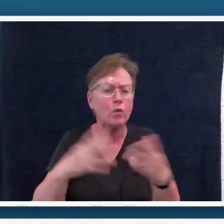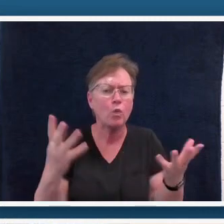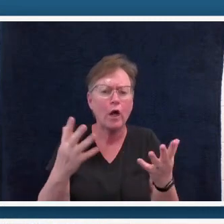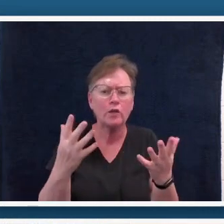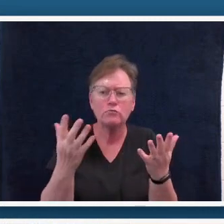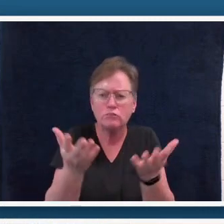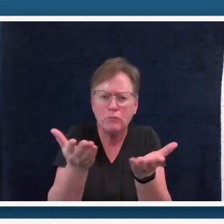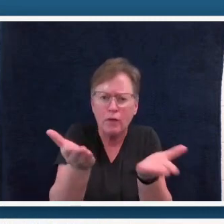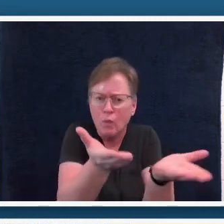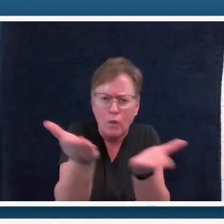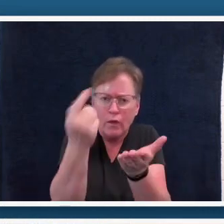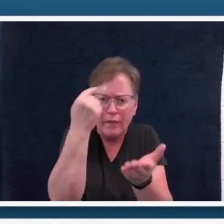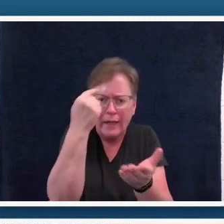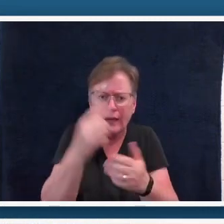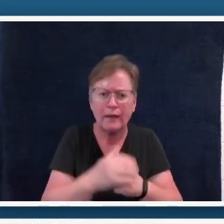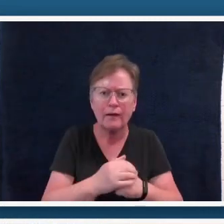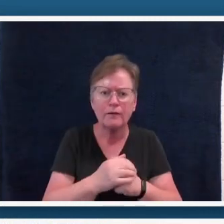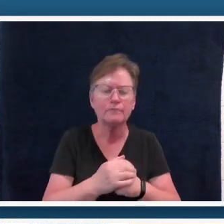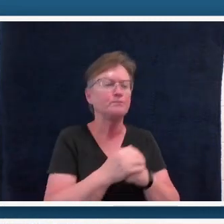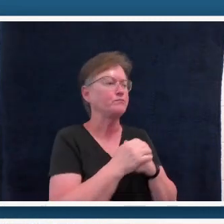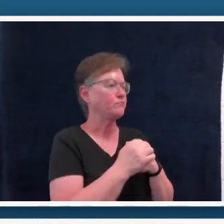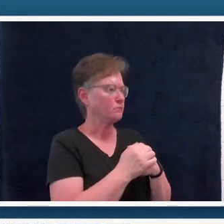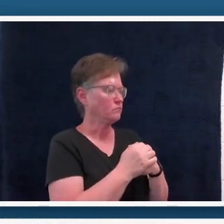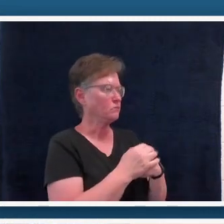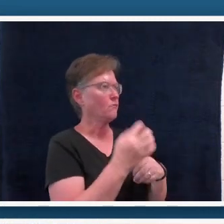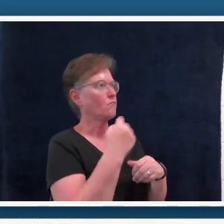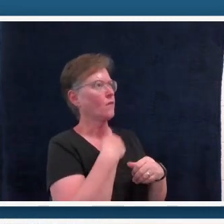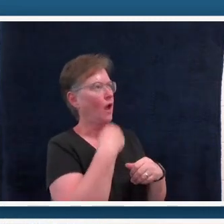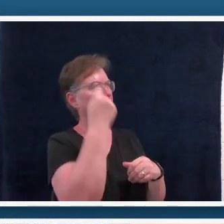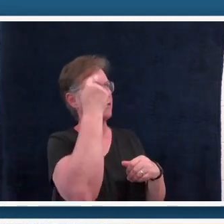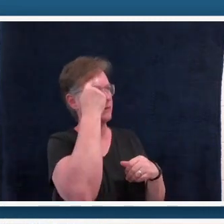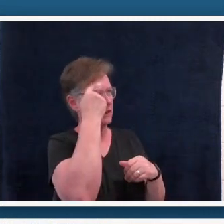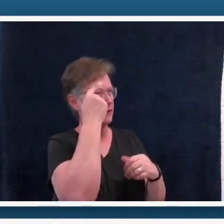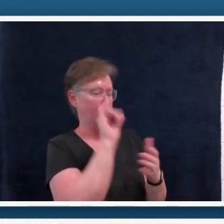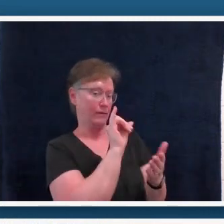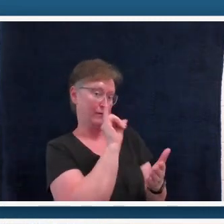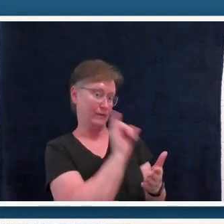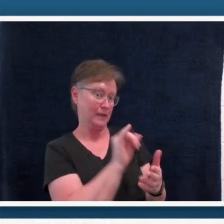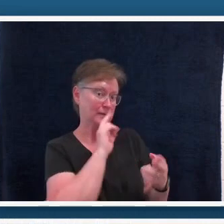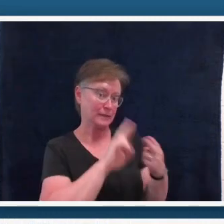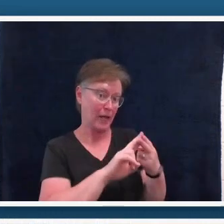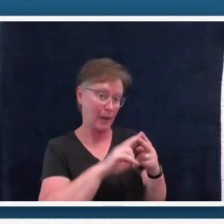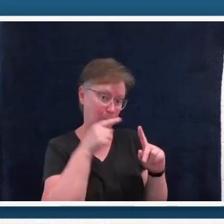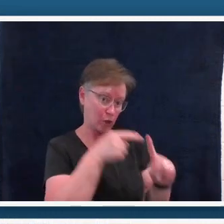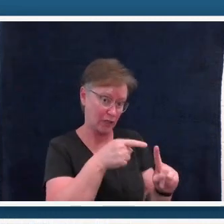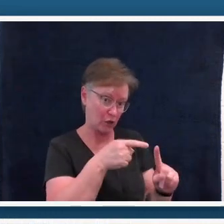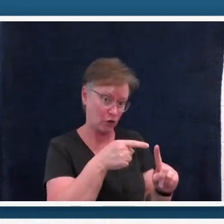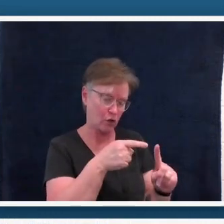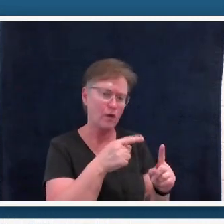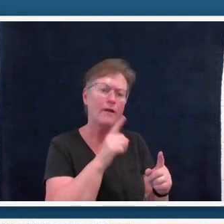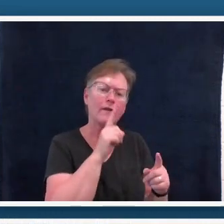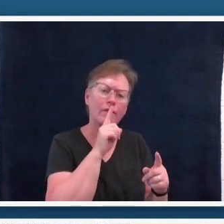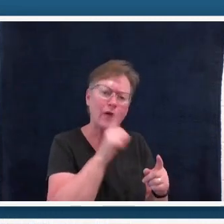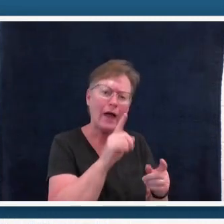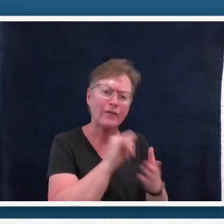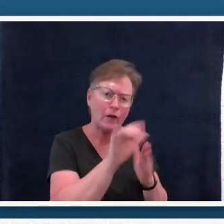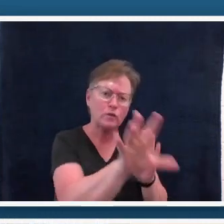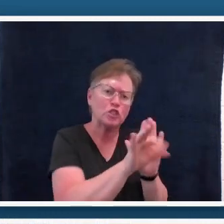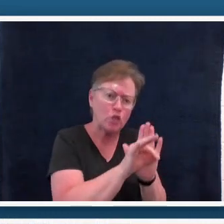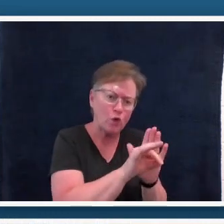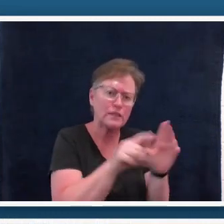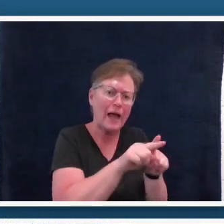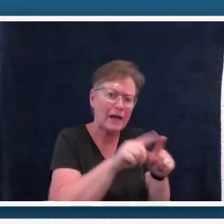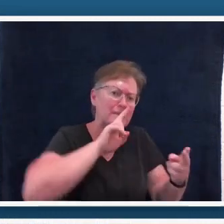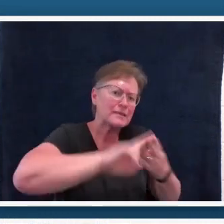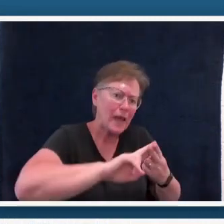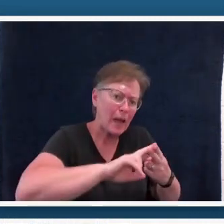Well, I think with this stamp in particular, it's, just the fact that it was chosen to be on a stamp in the first place is